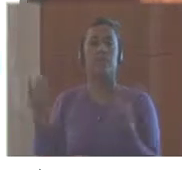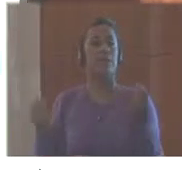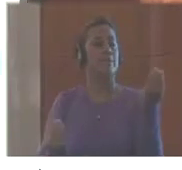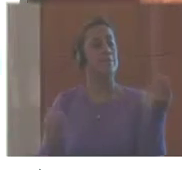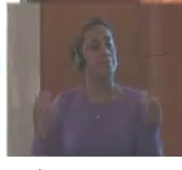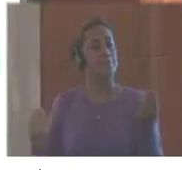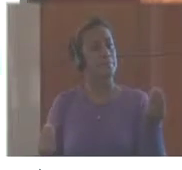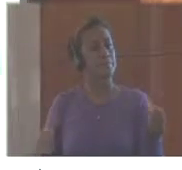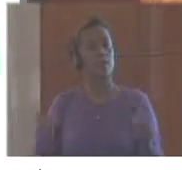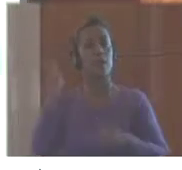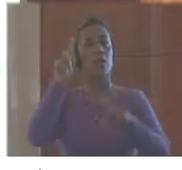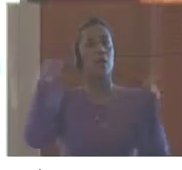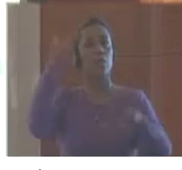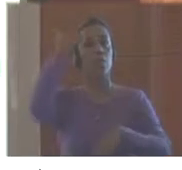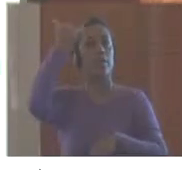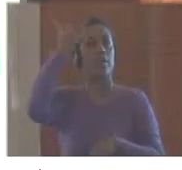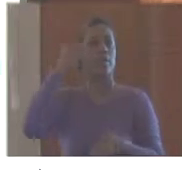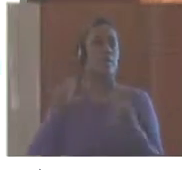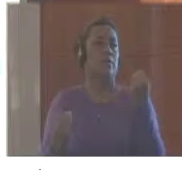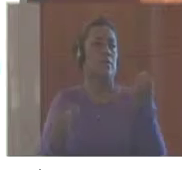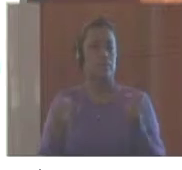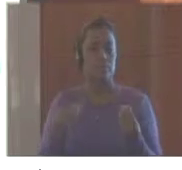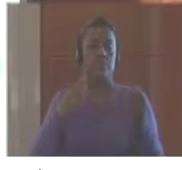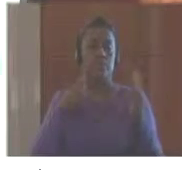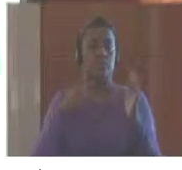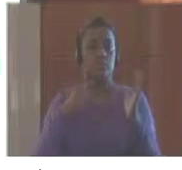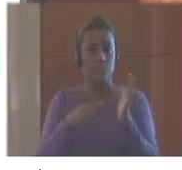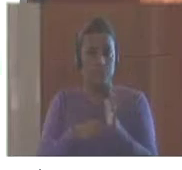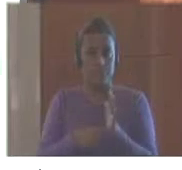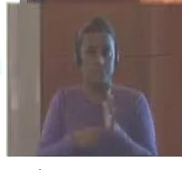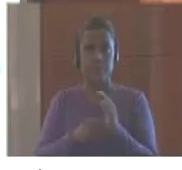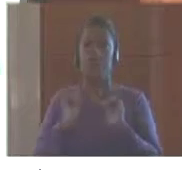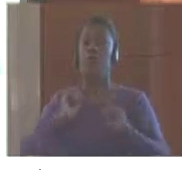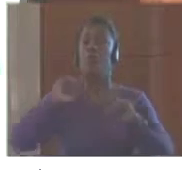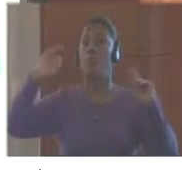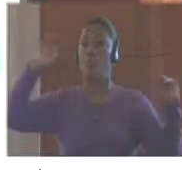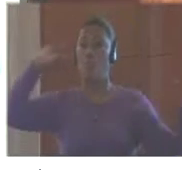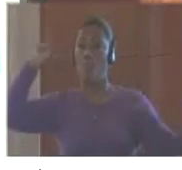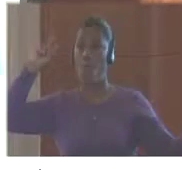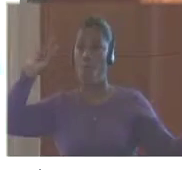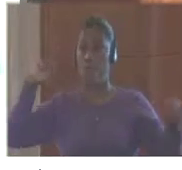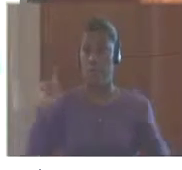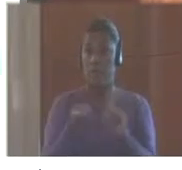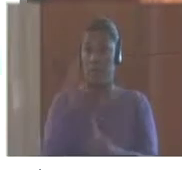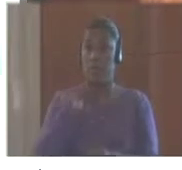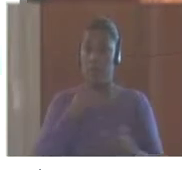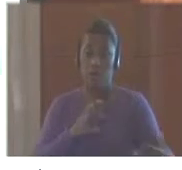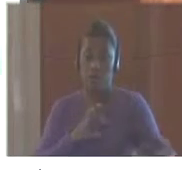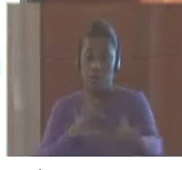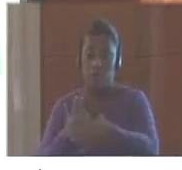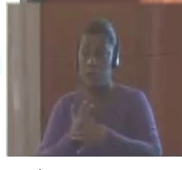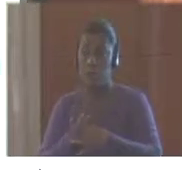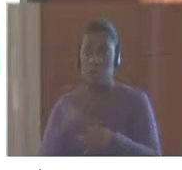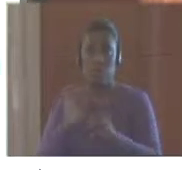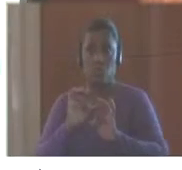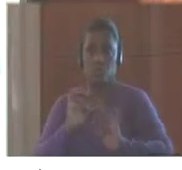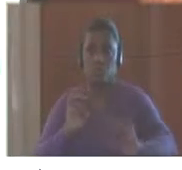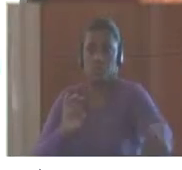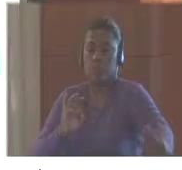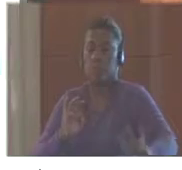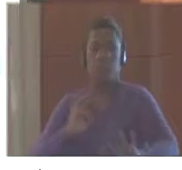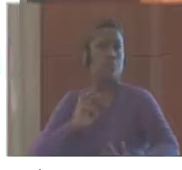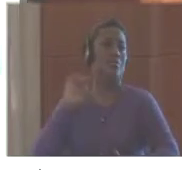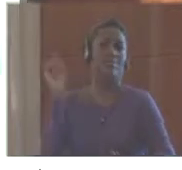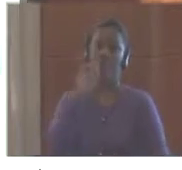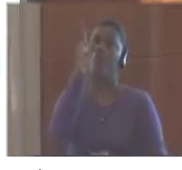state, but the idea that we're trying to transmit here is that we cannot develop a policy if we don't work